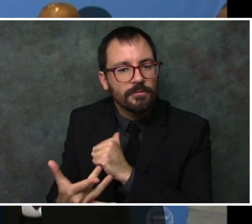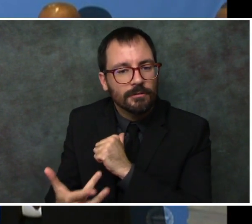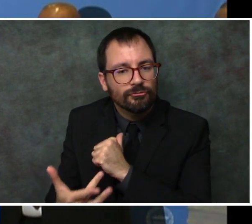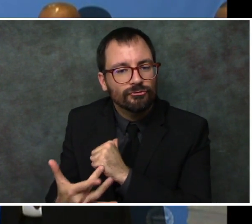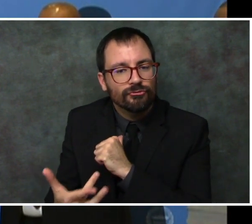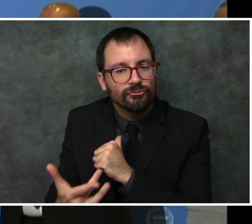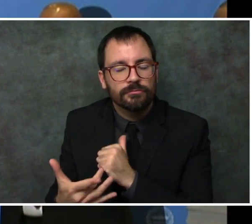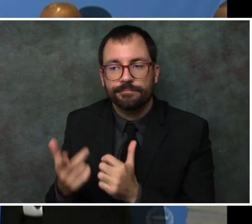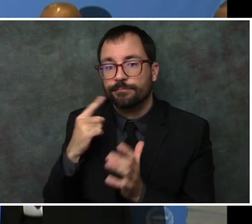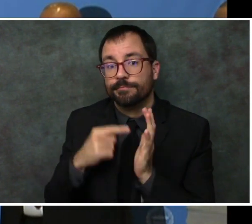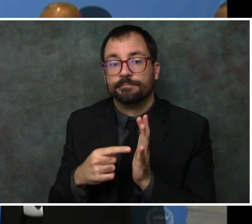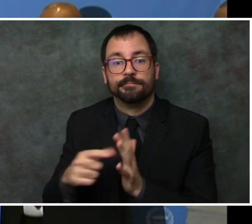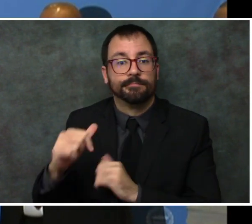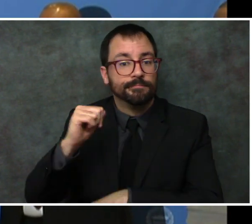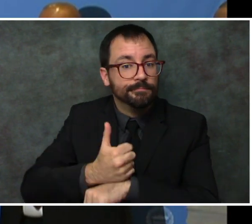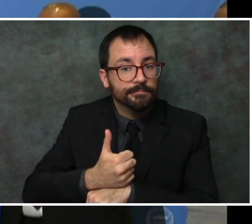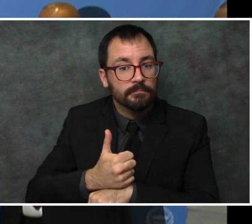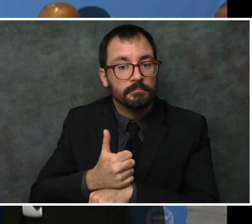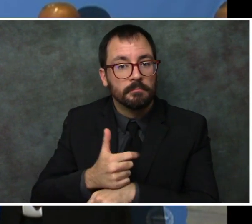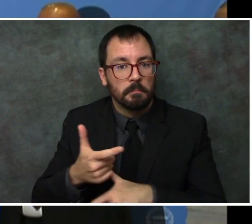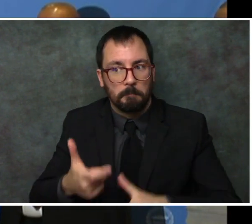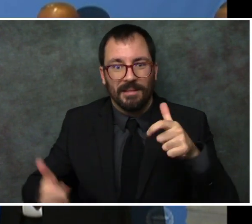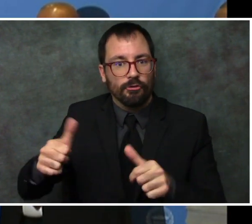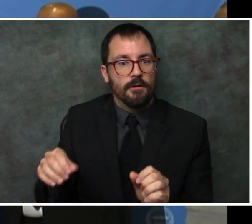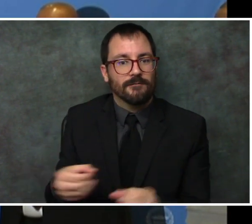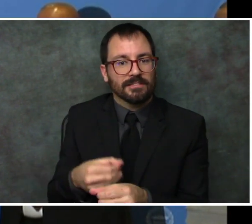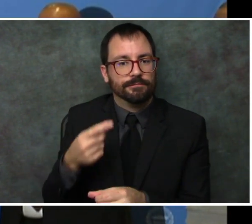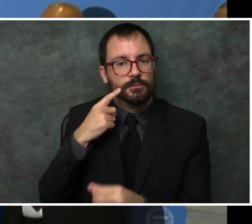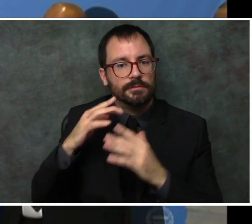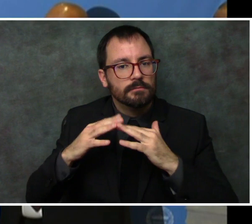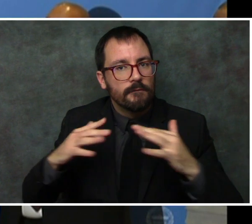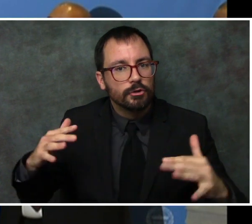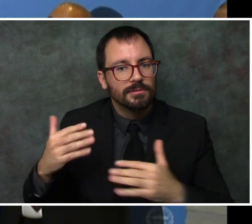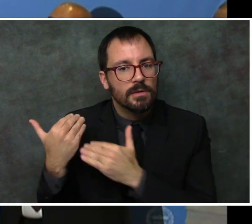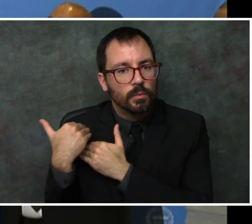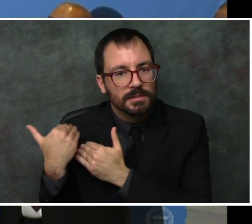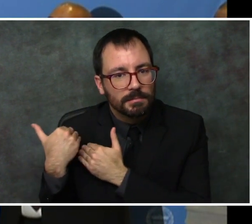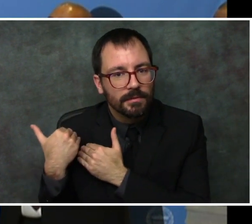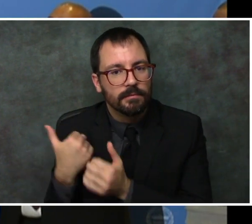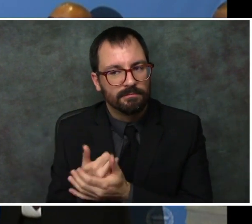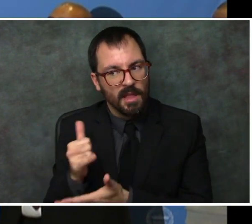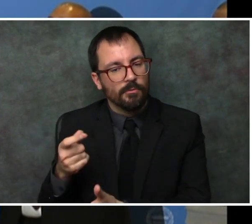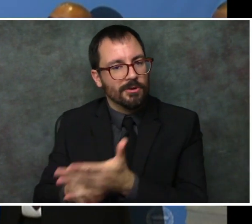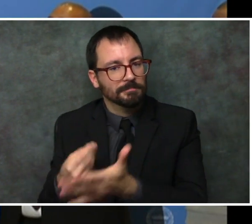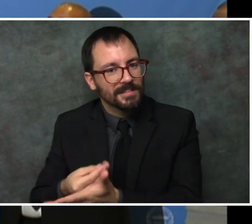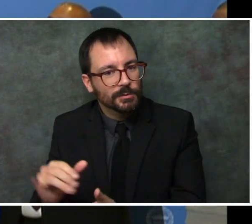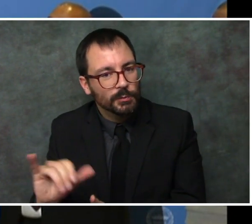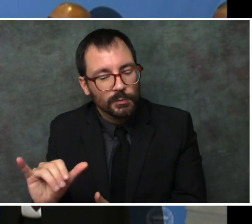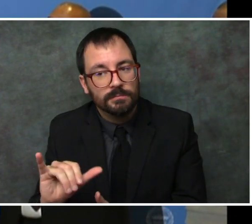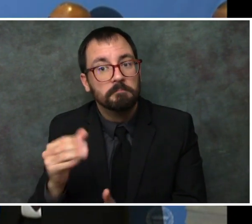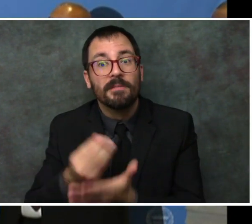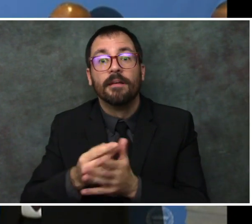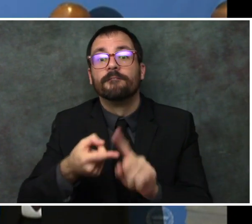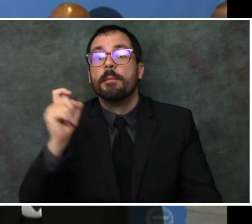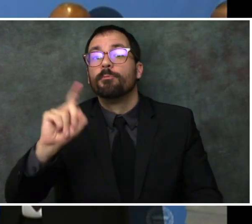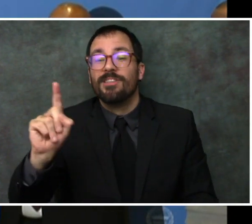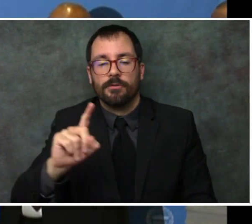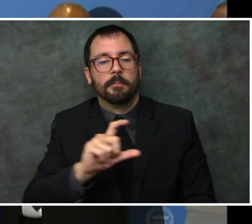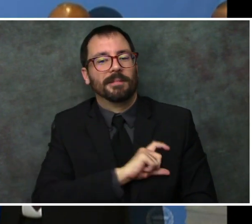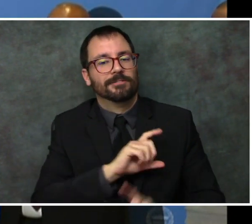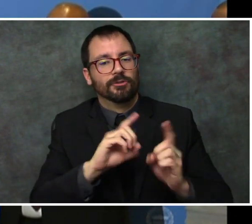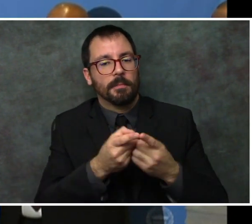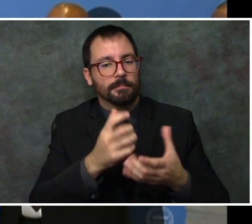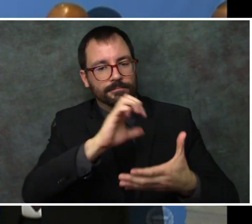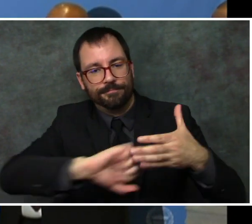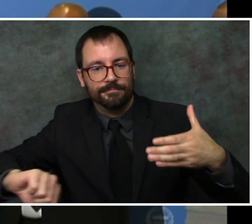diversity and accountability. That's going to cost some money from the police department. They're going to have to look at their budgets and how they do it. And so we don't have an exact